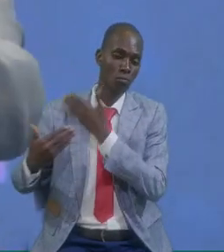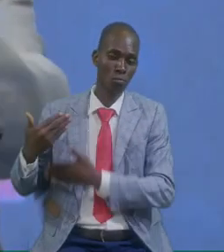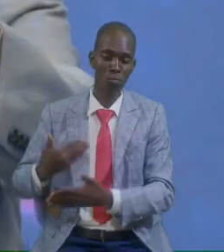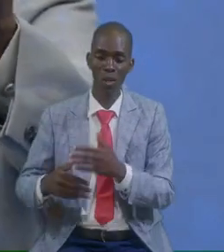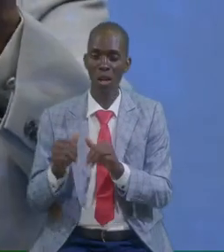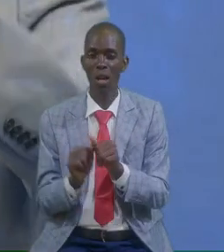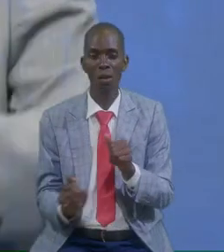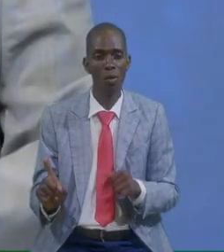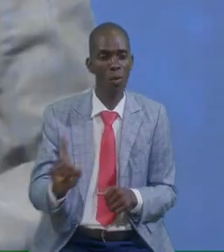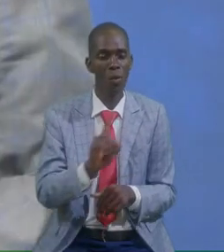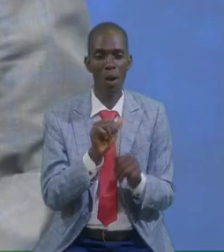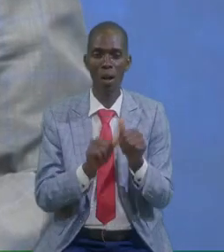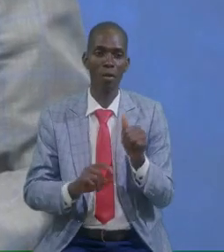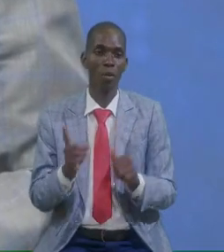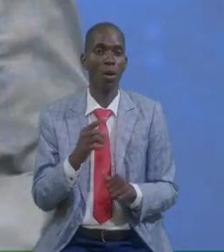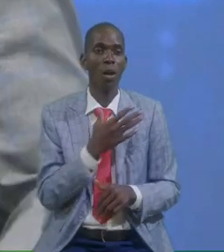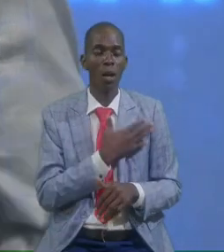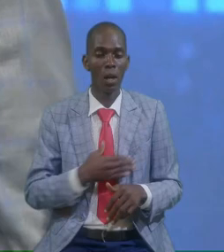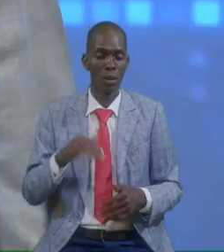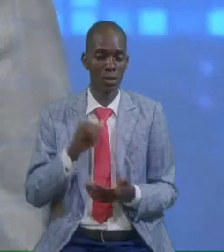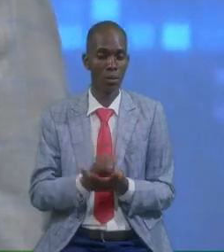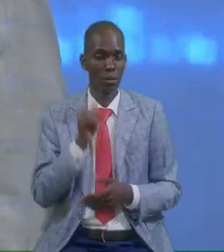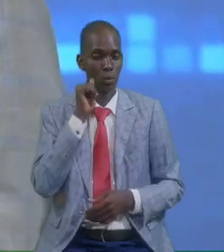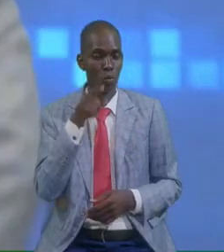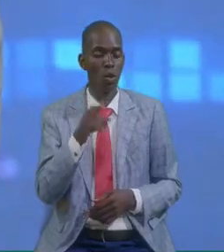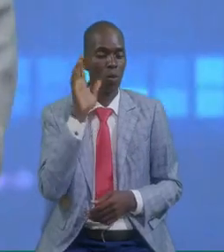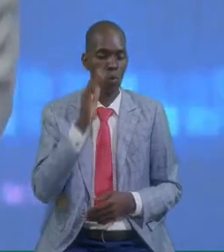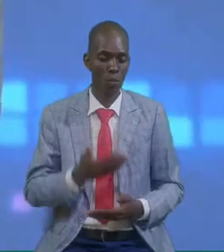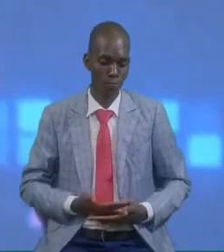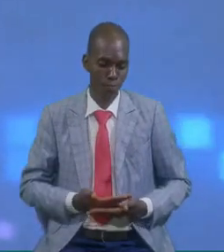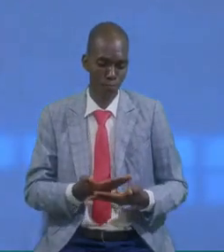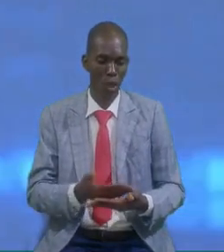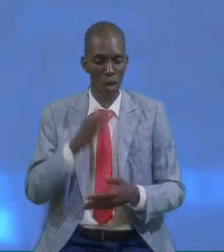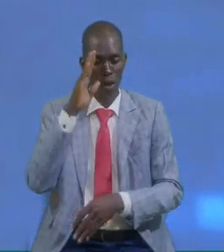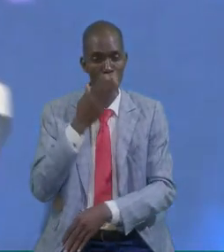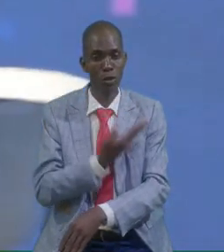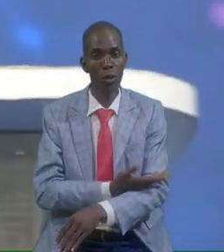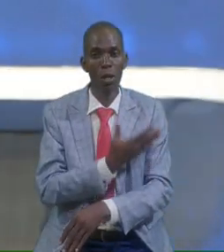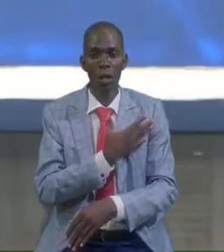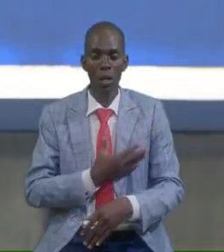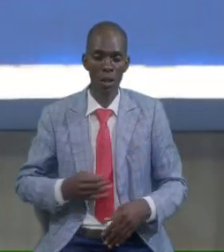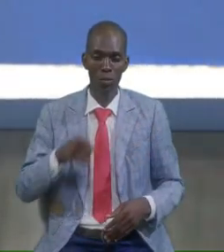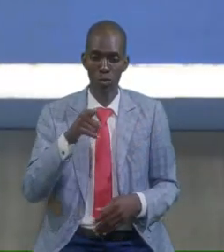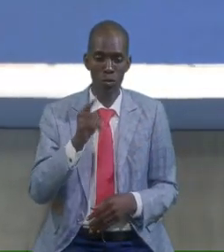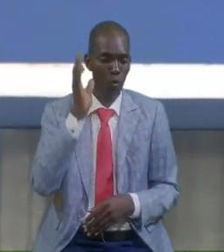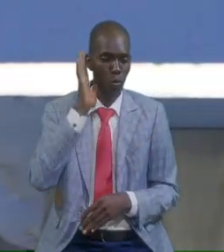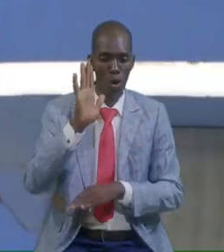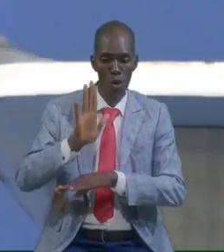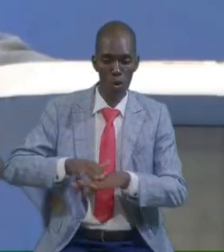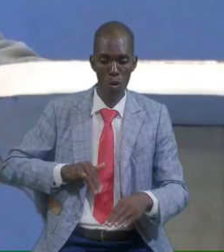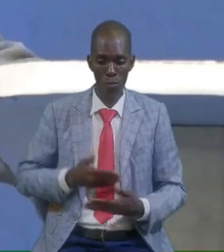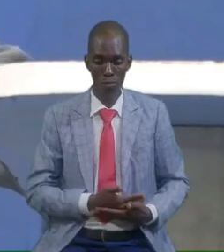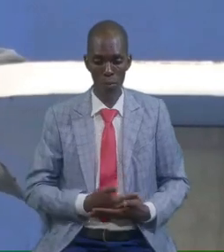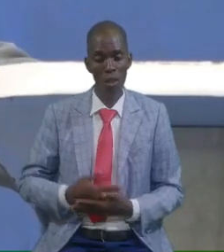everyone, everywhere, and she shall bring forth a son, and thou shalt call his